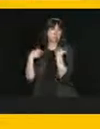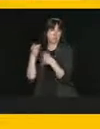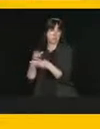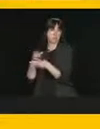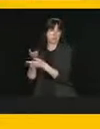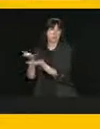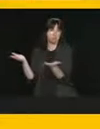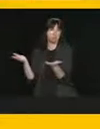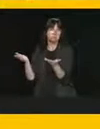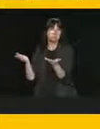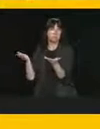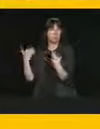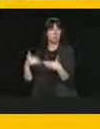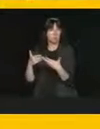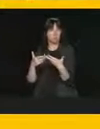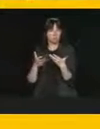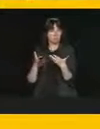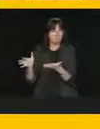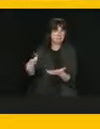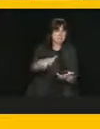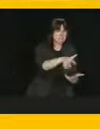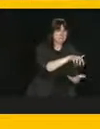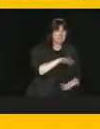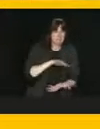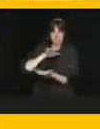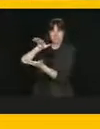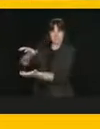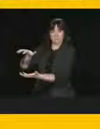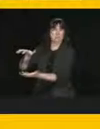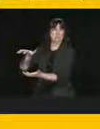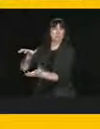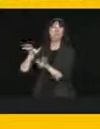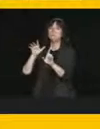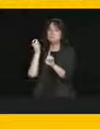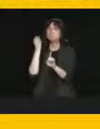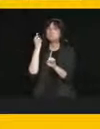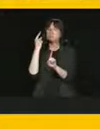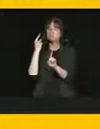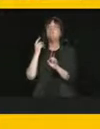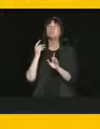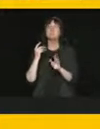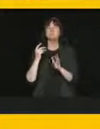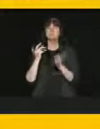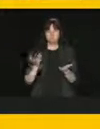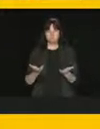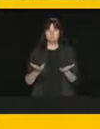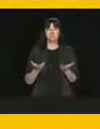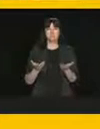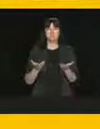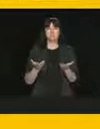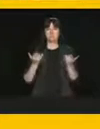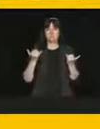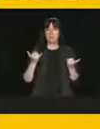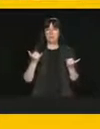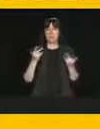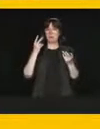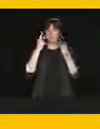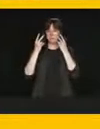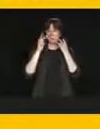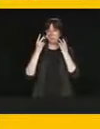healthcare workers, and that's why we've been working very hard in recent weeks. But as we are now looking at the next steps